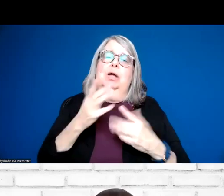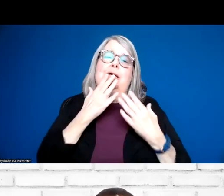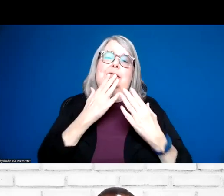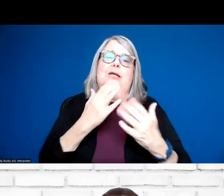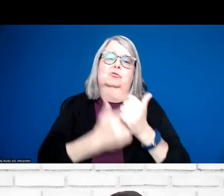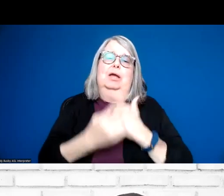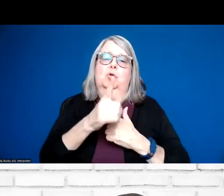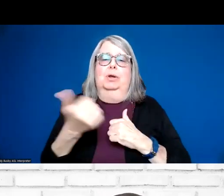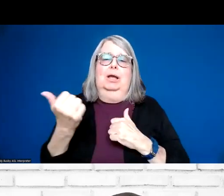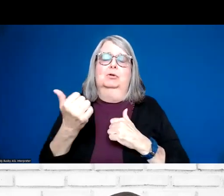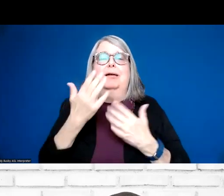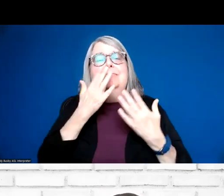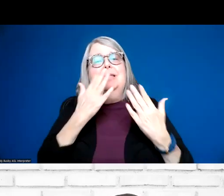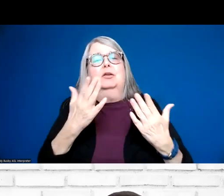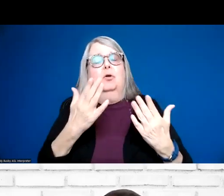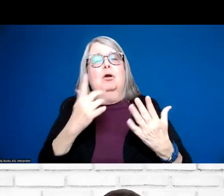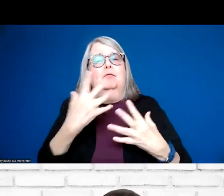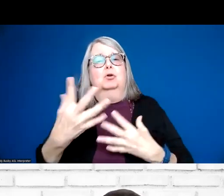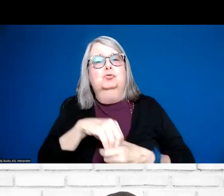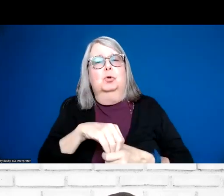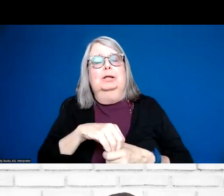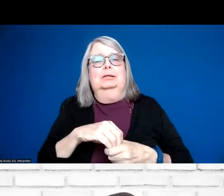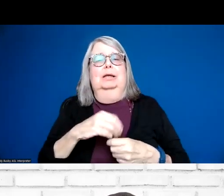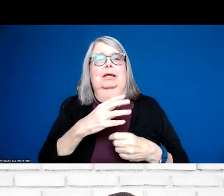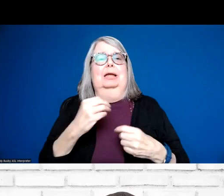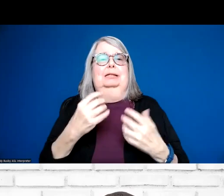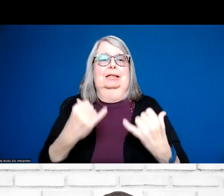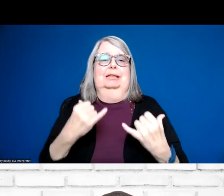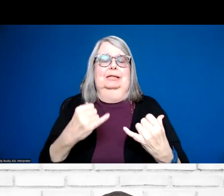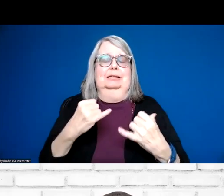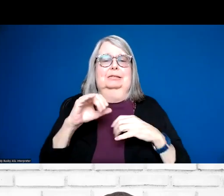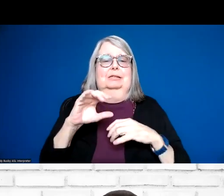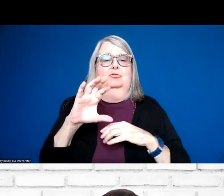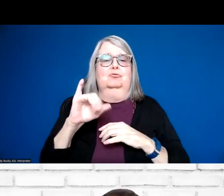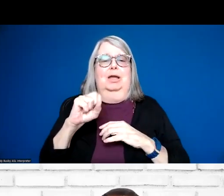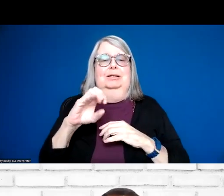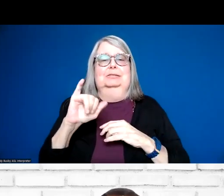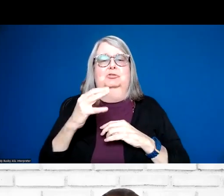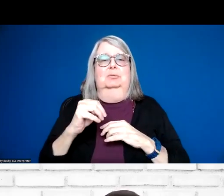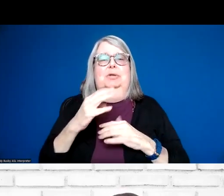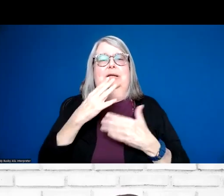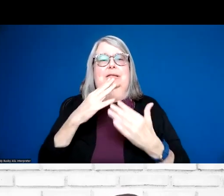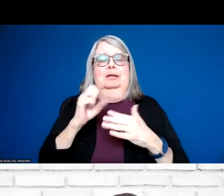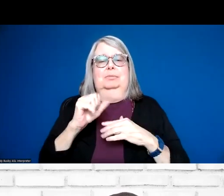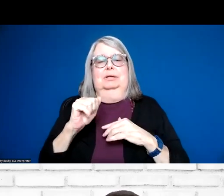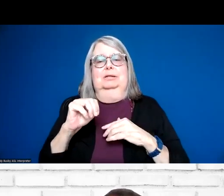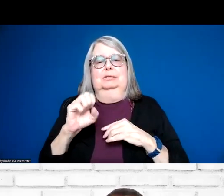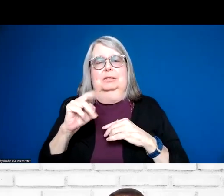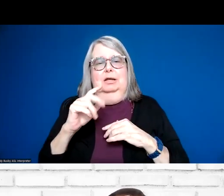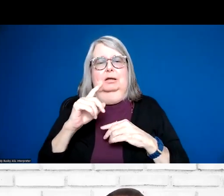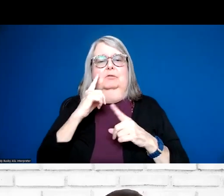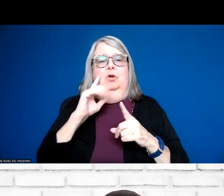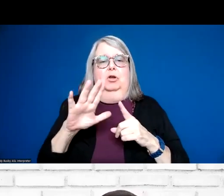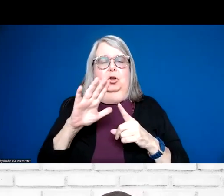everyone else. Thank you so much for joining us in this Crisis Jam. Thank you to SAMHSA for their insights. Thank